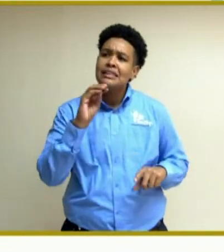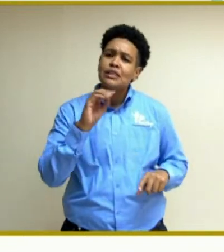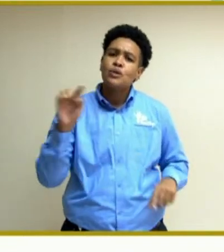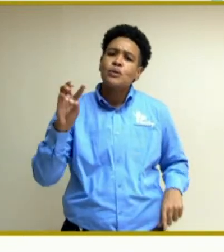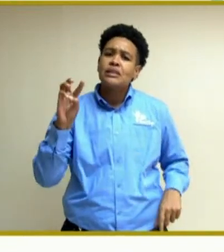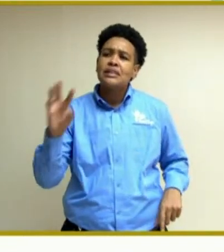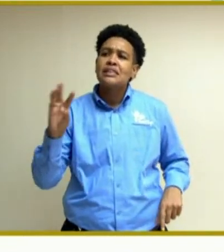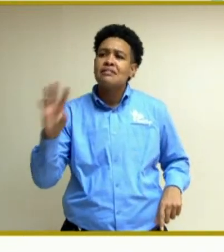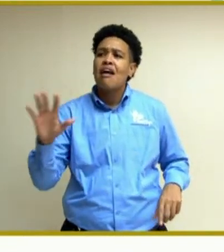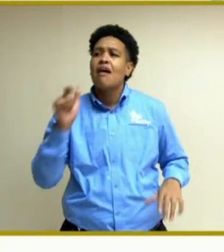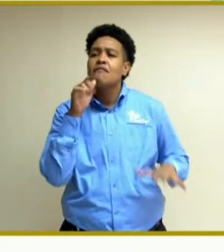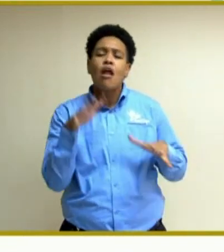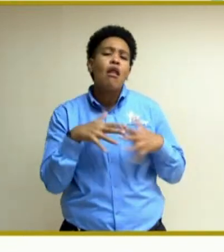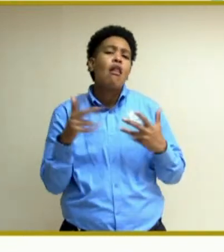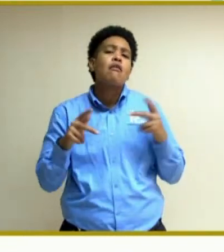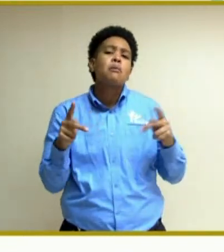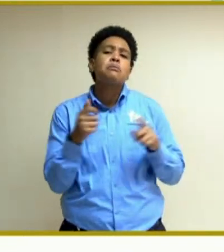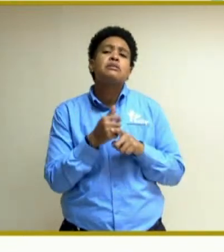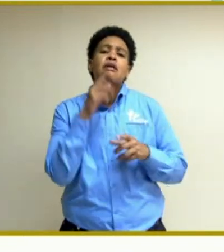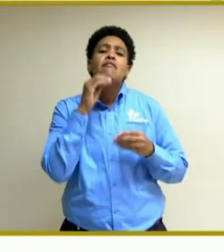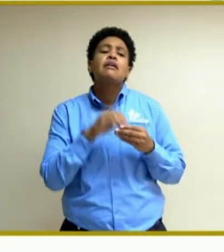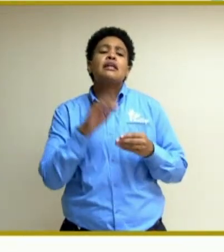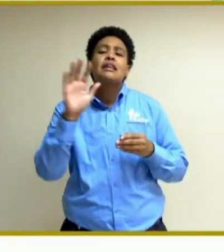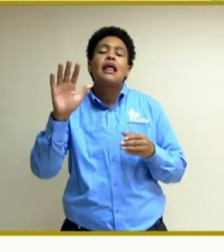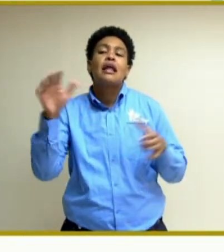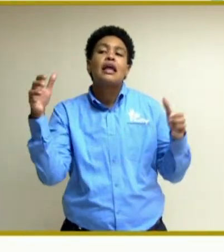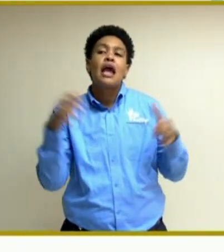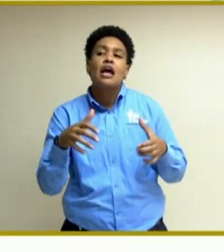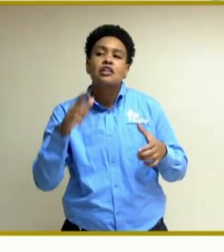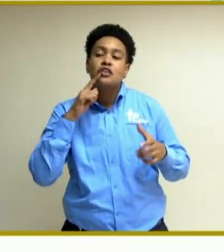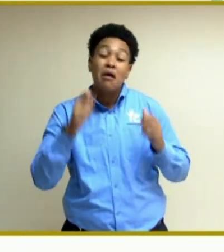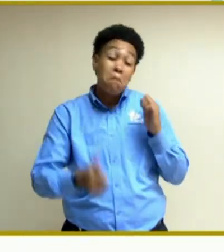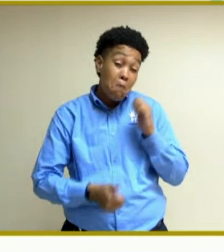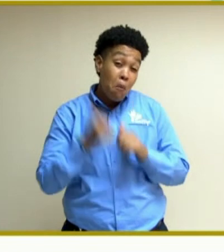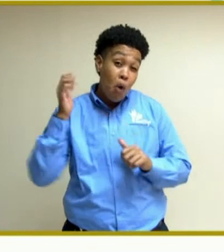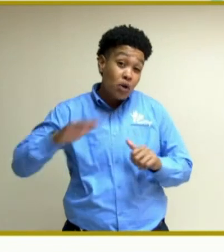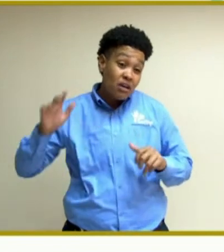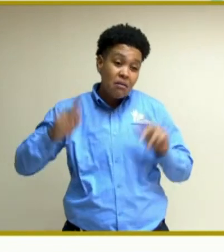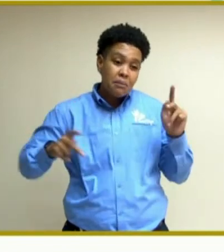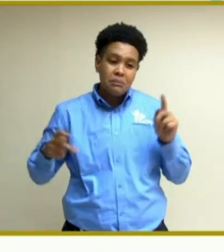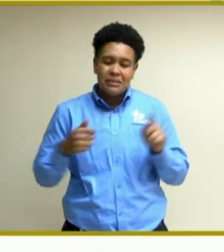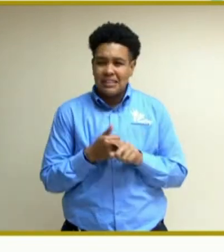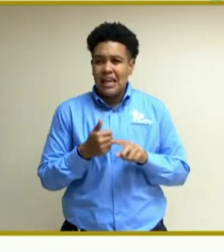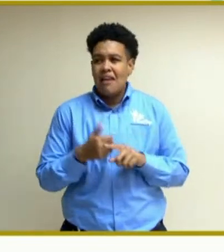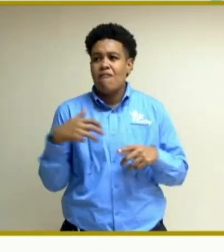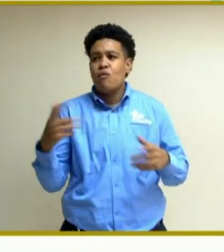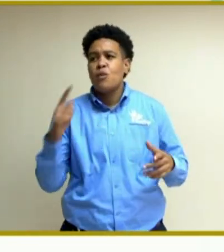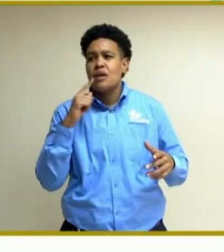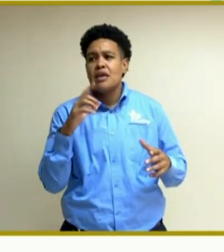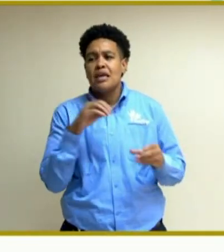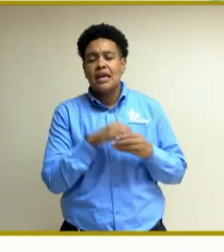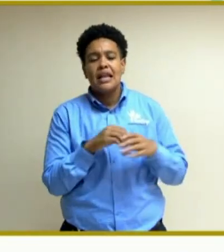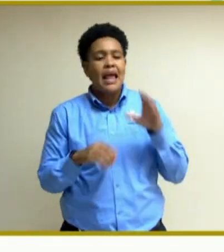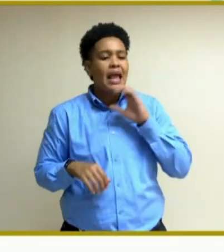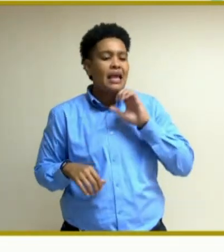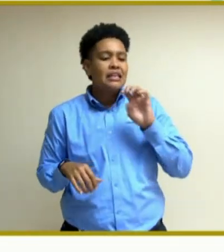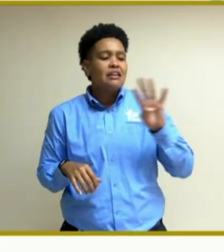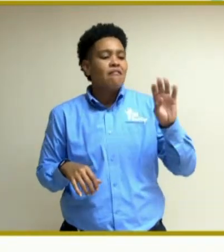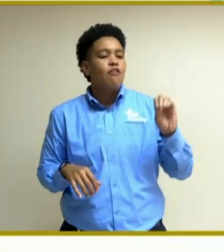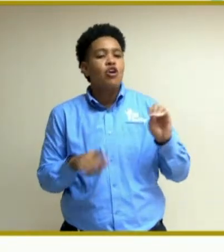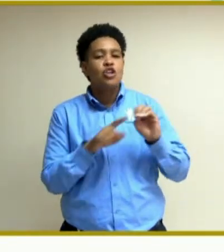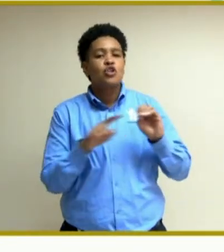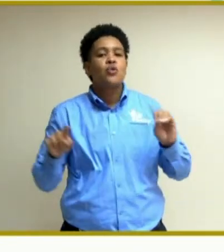65, therefore not a lot of persons would be in that category. And the vast majority of persons, of course, fell between the ages of 40